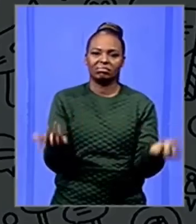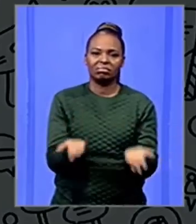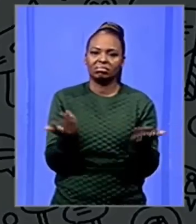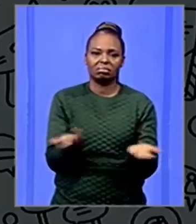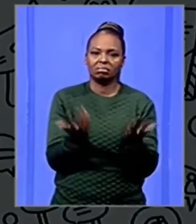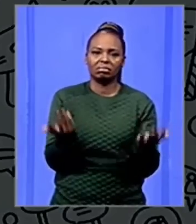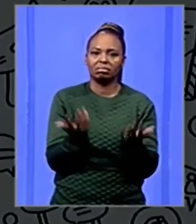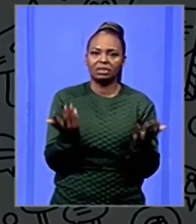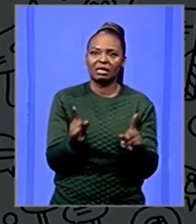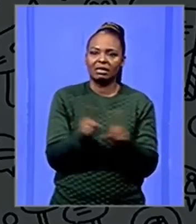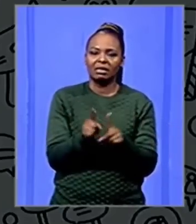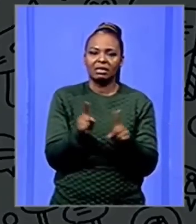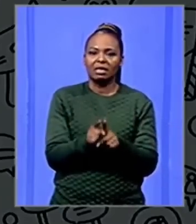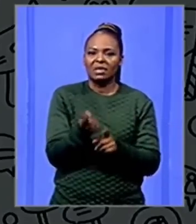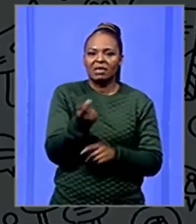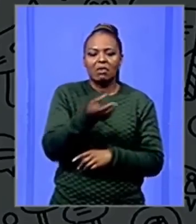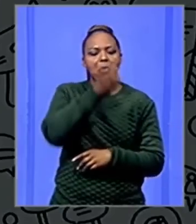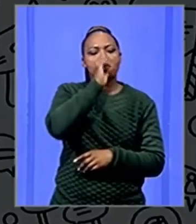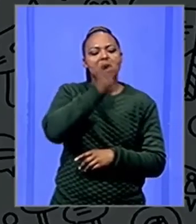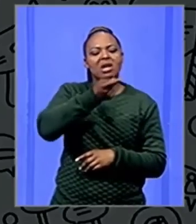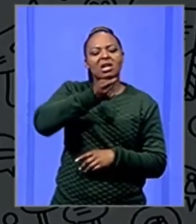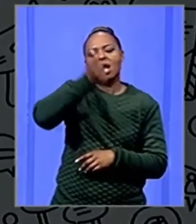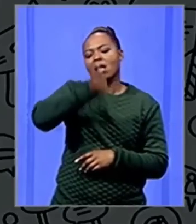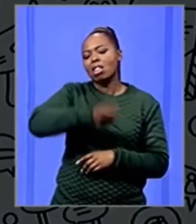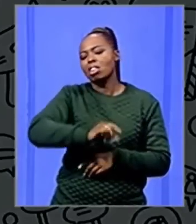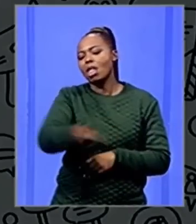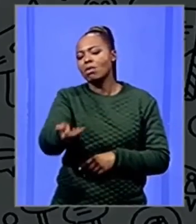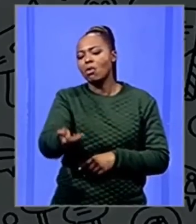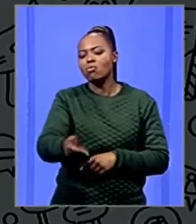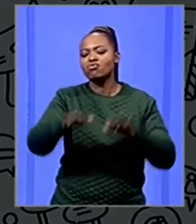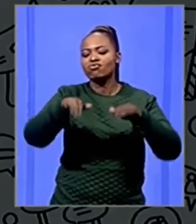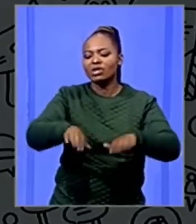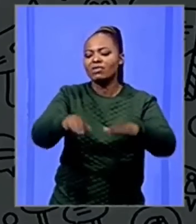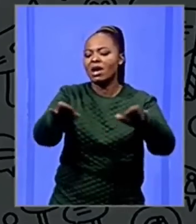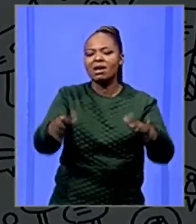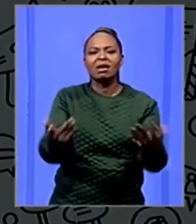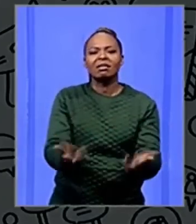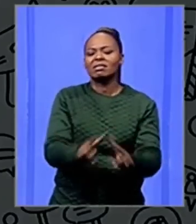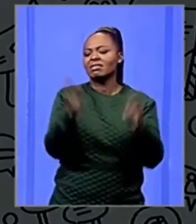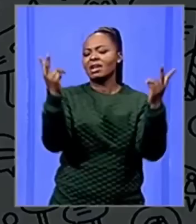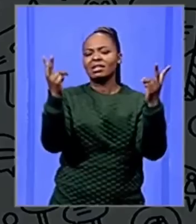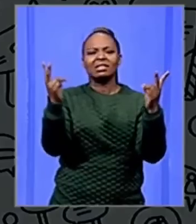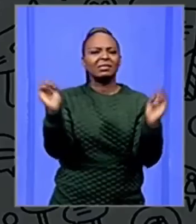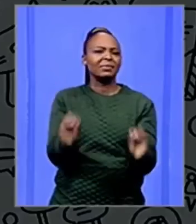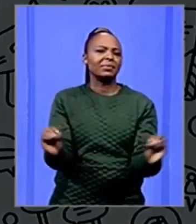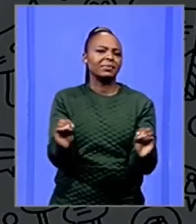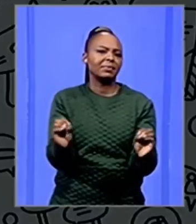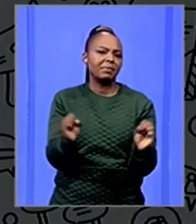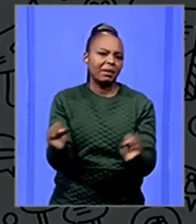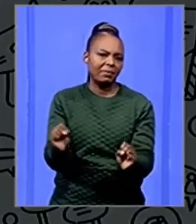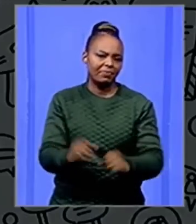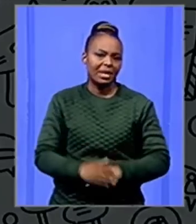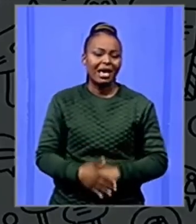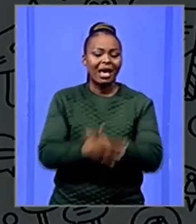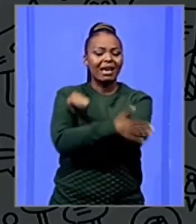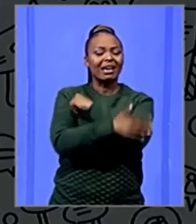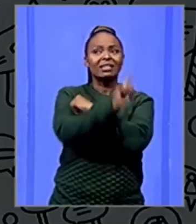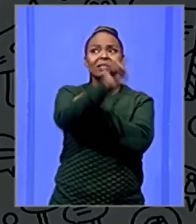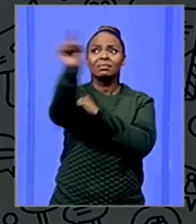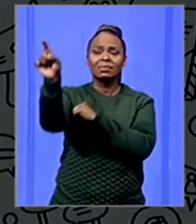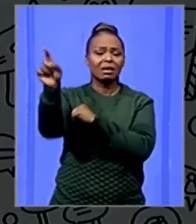o ka tsaya thotinyana metsi o itshela mo lewatleng ga gona phetogo epe fela e ka diragalang. Dinaga tse dingwe ga